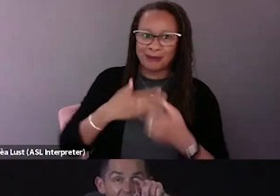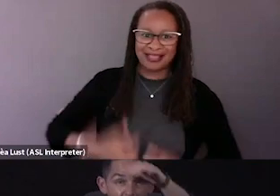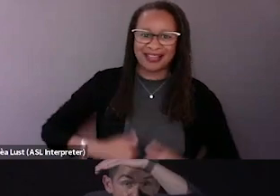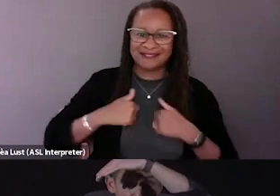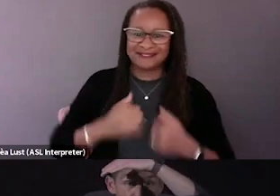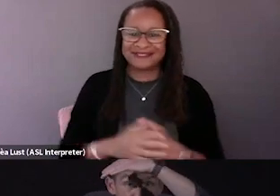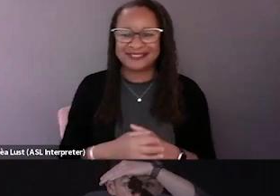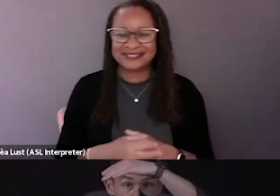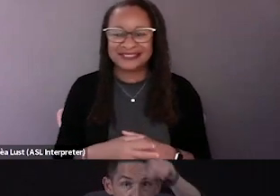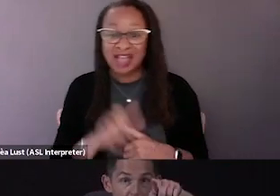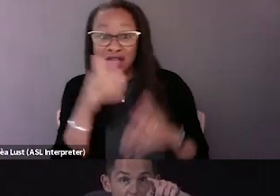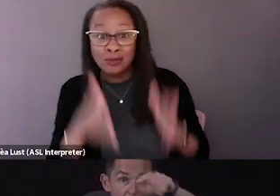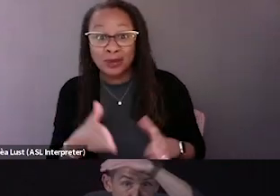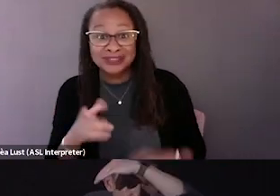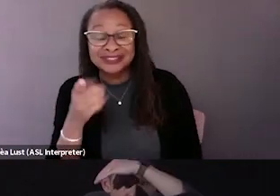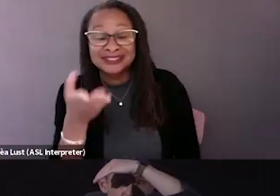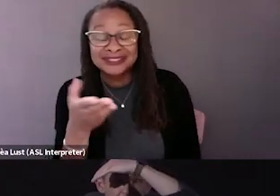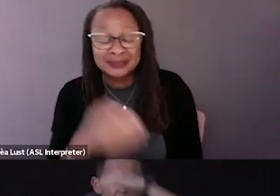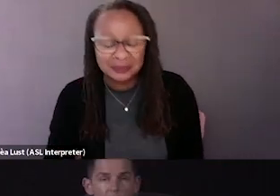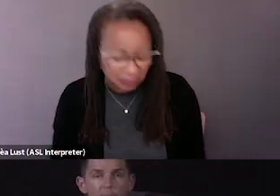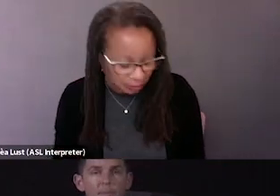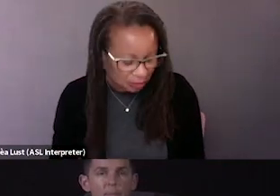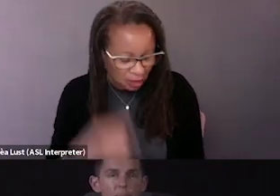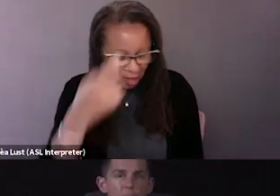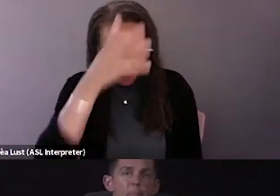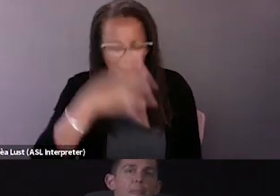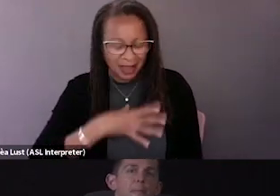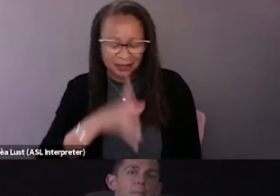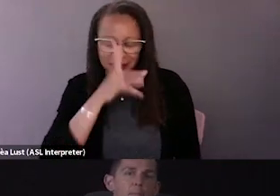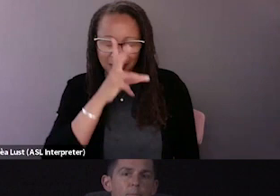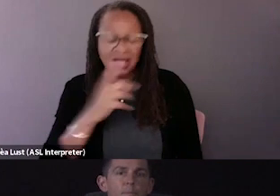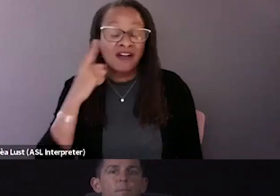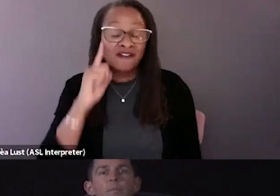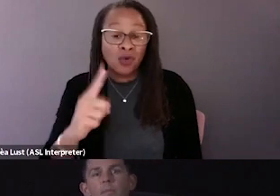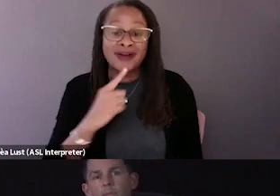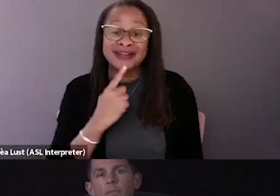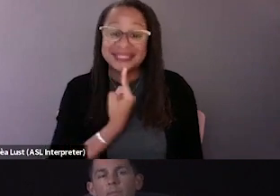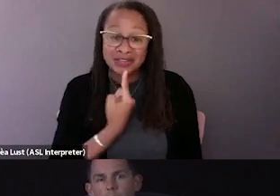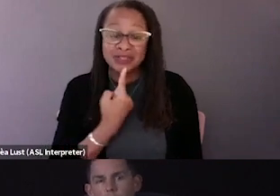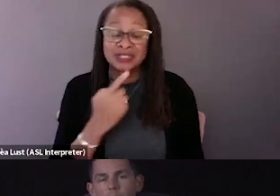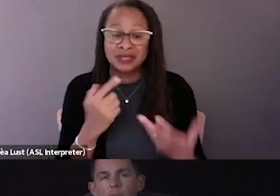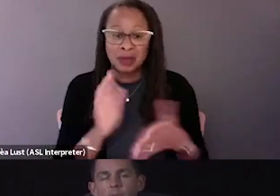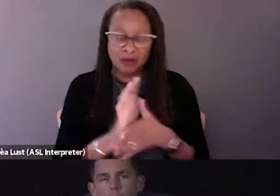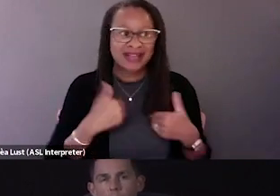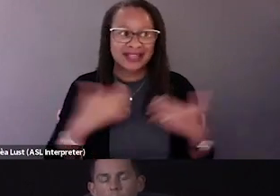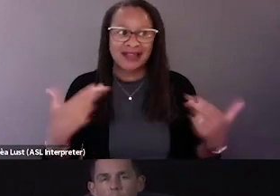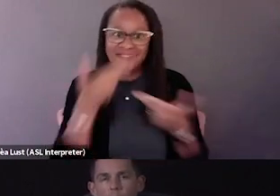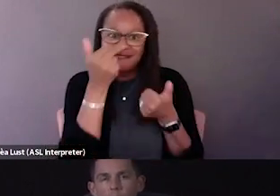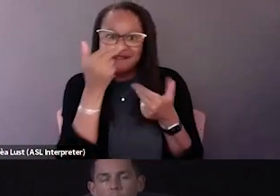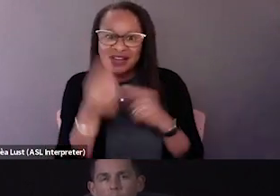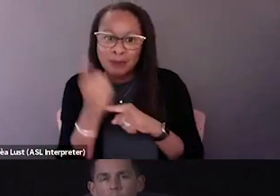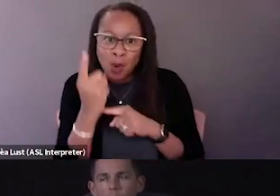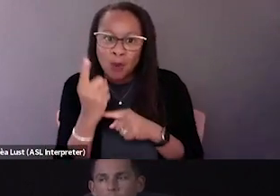talk. Yes. Yeah, right there. So for such a serious film, there's a lot of comedy that